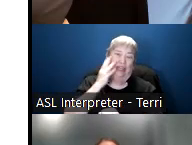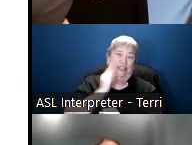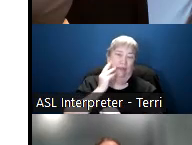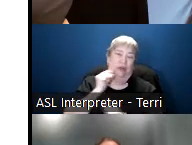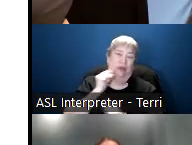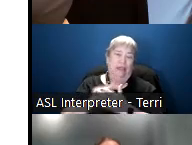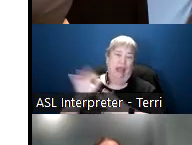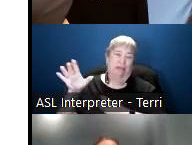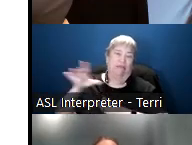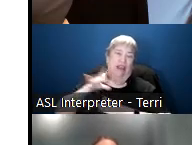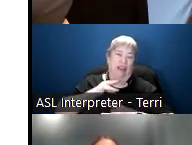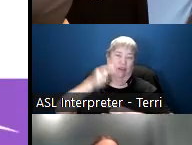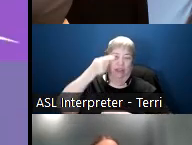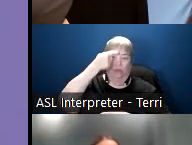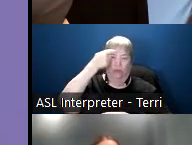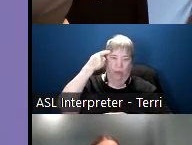slide.